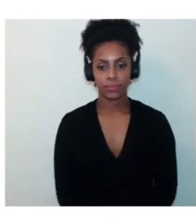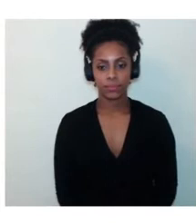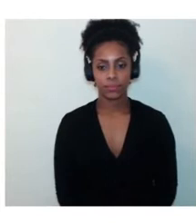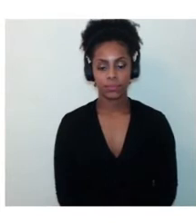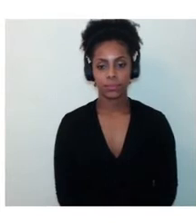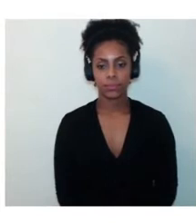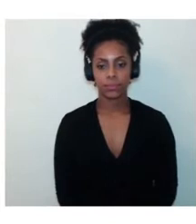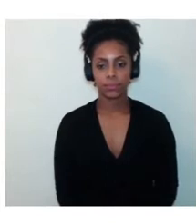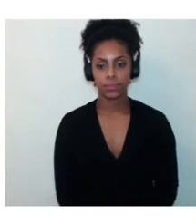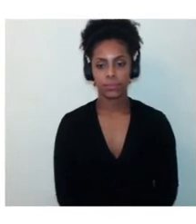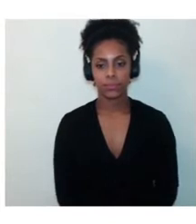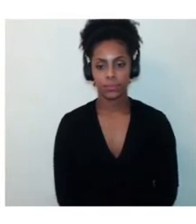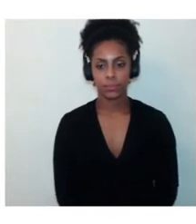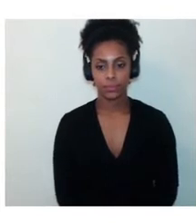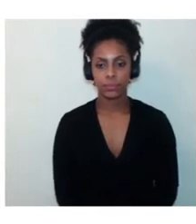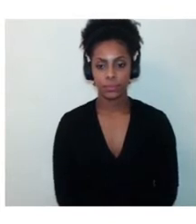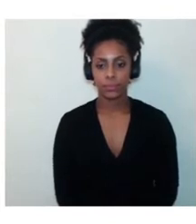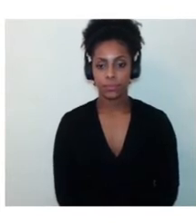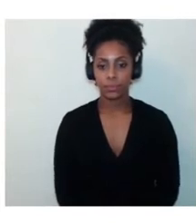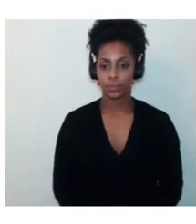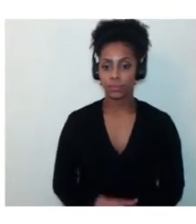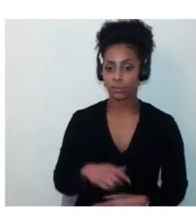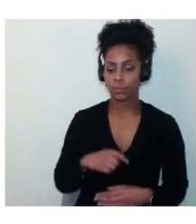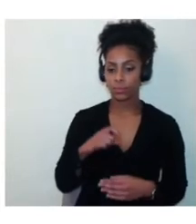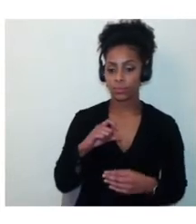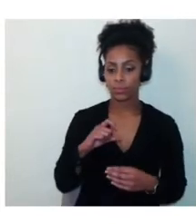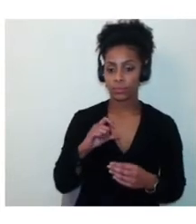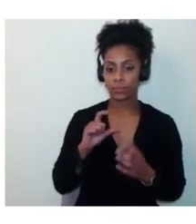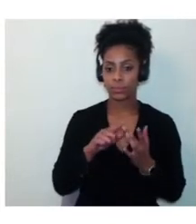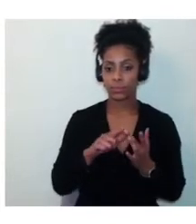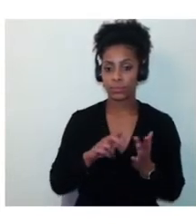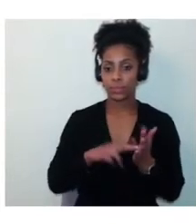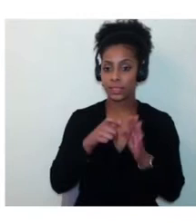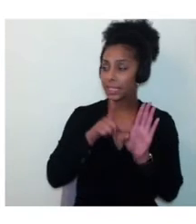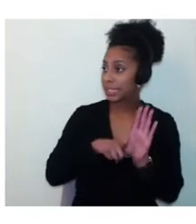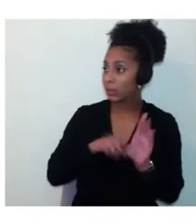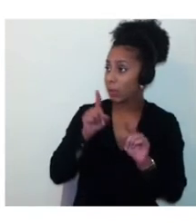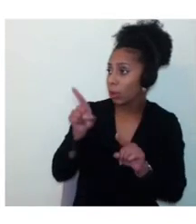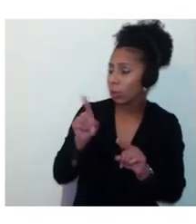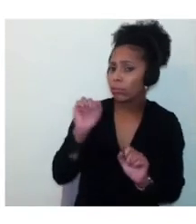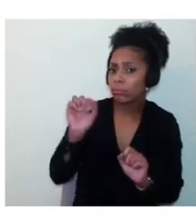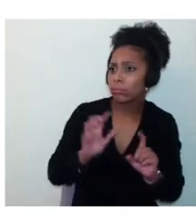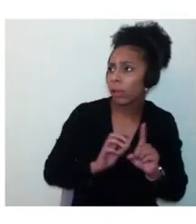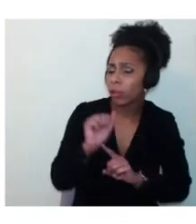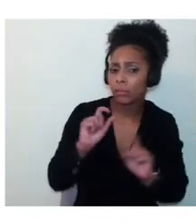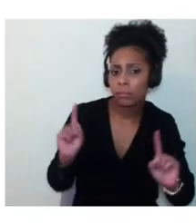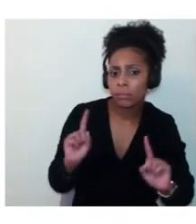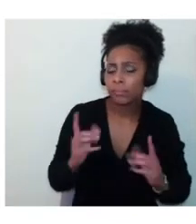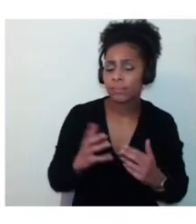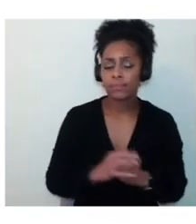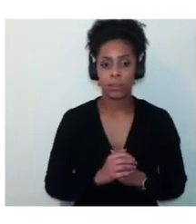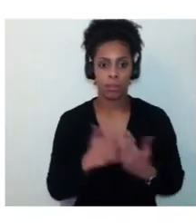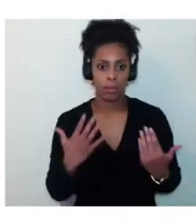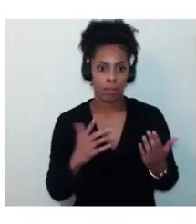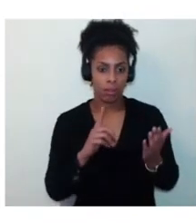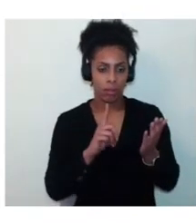Cindy, what about you? Culture, mission, anything you'd like to add? Well, so many of the things that Leena talked about